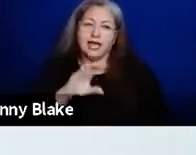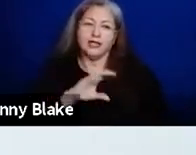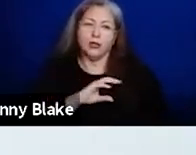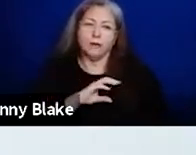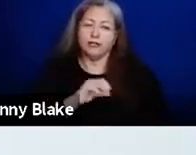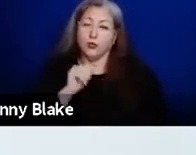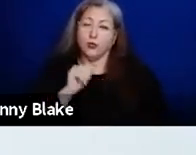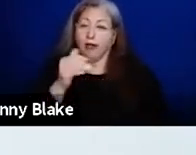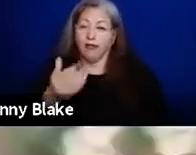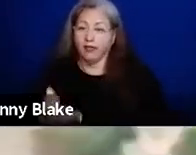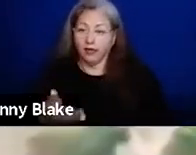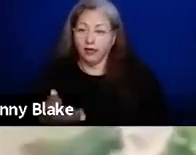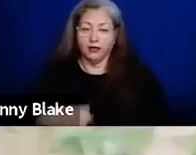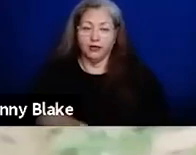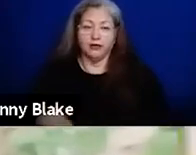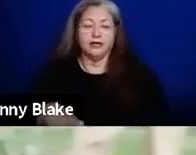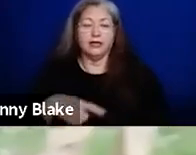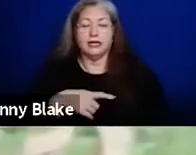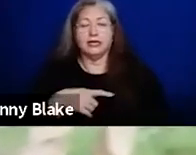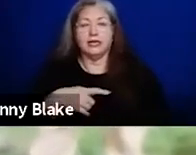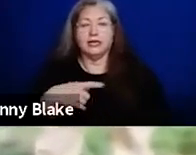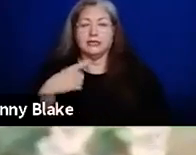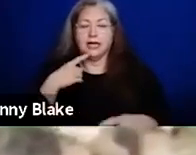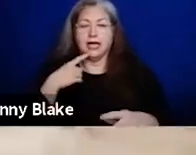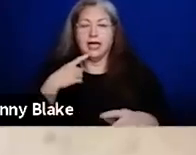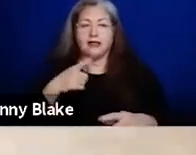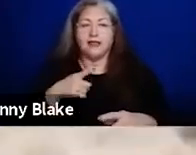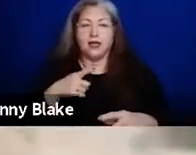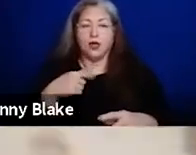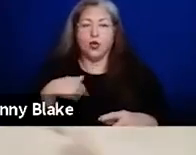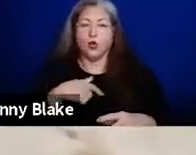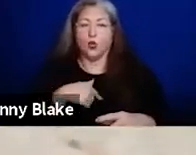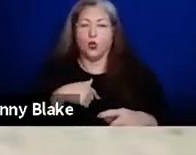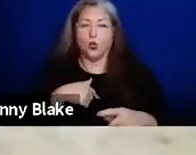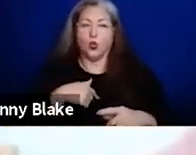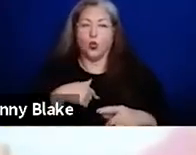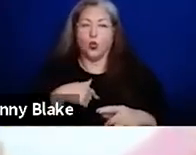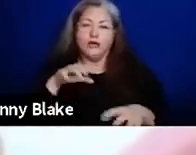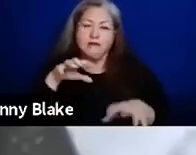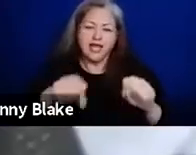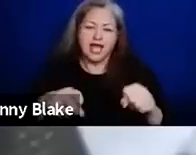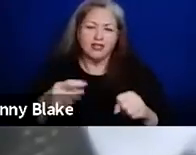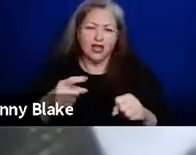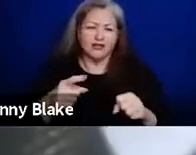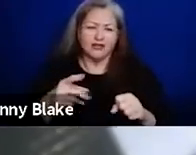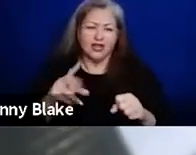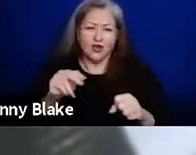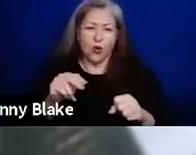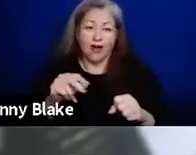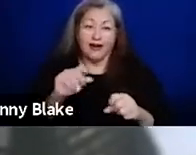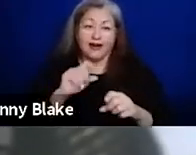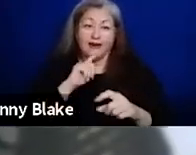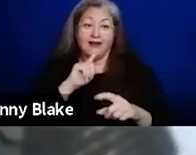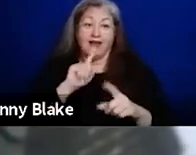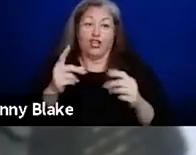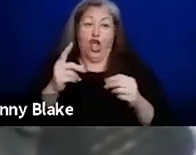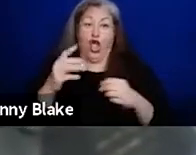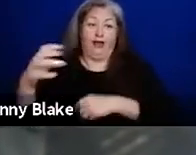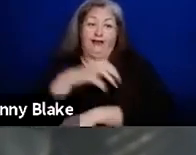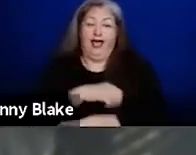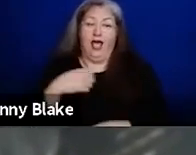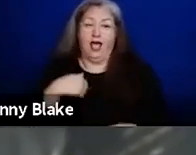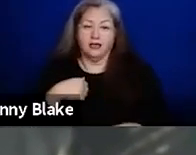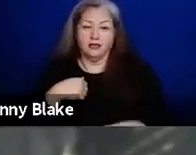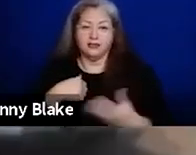there. They said that we attacked the dogs. Nothing about the dogs attacking us.